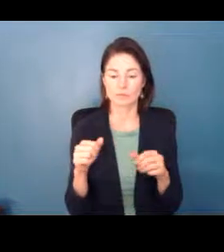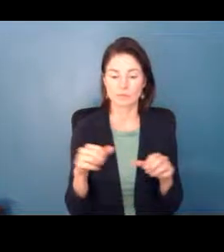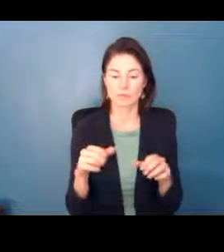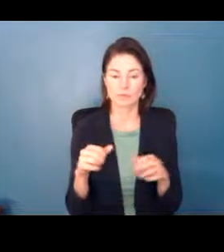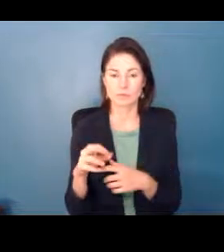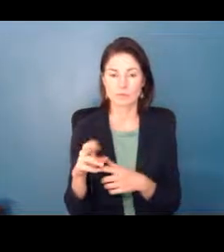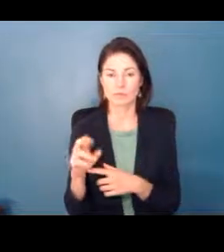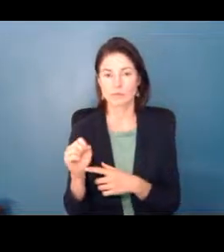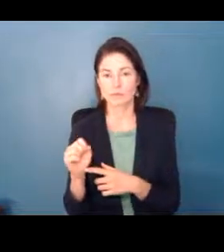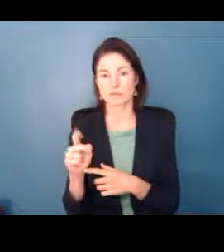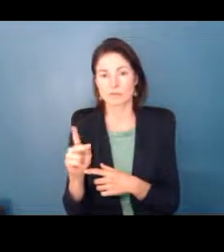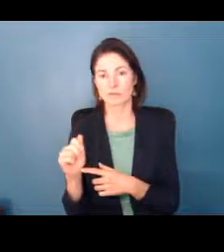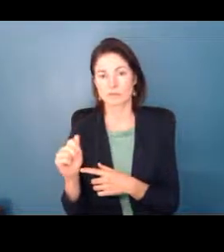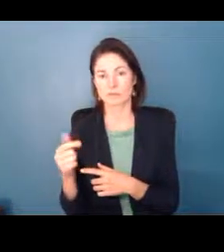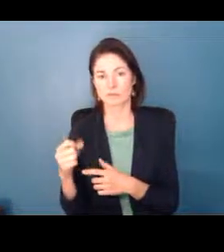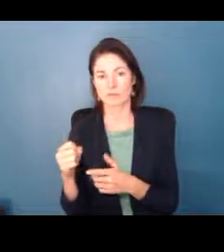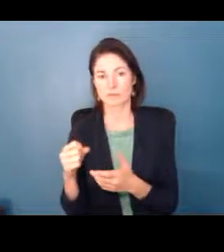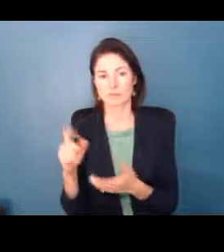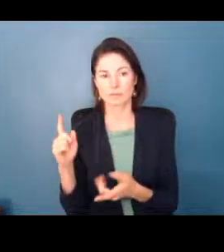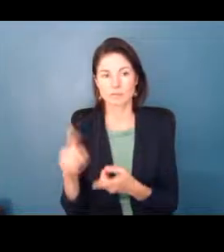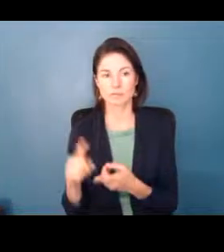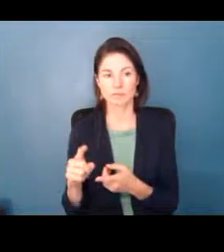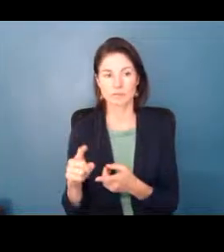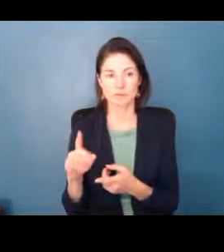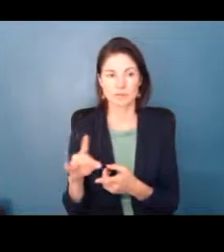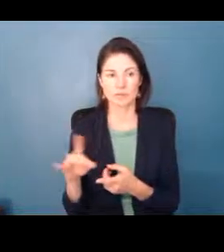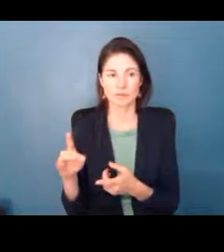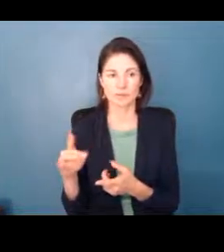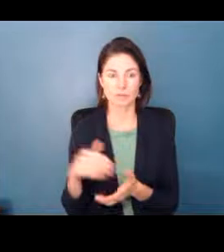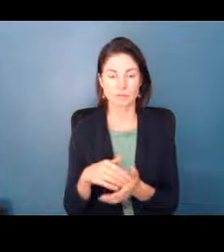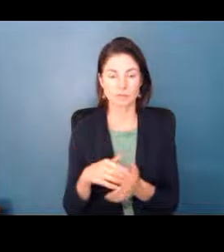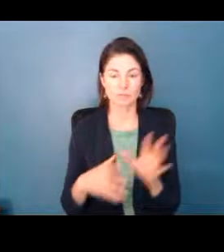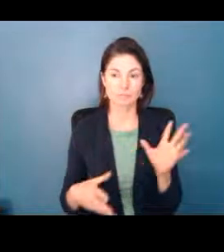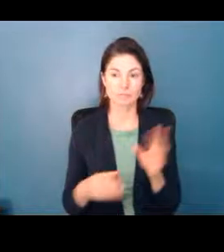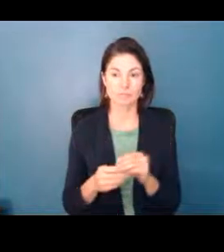by $88,000, bringing the total programming amounts to